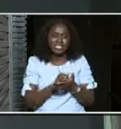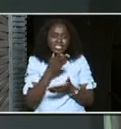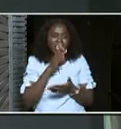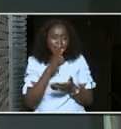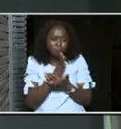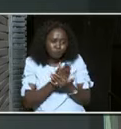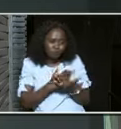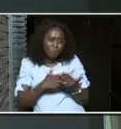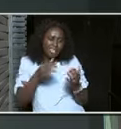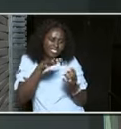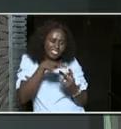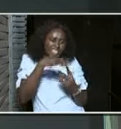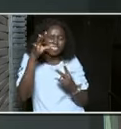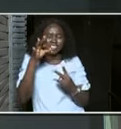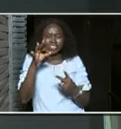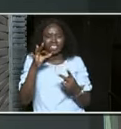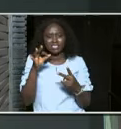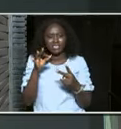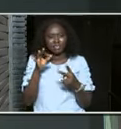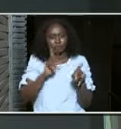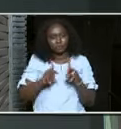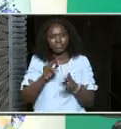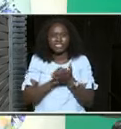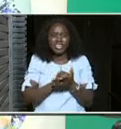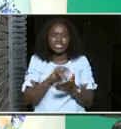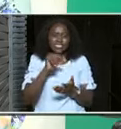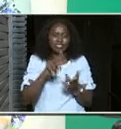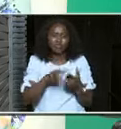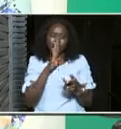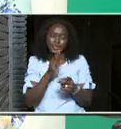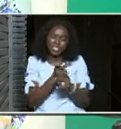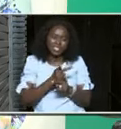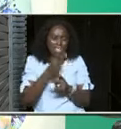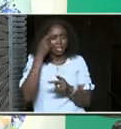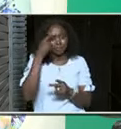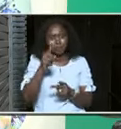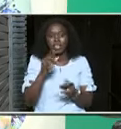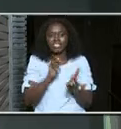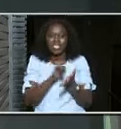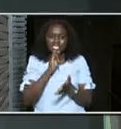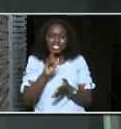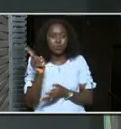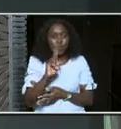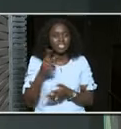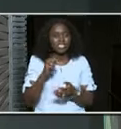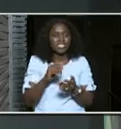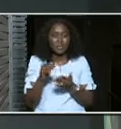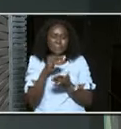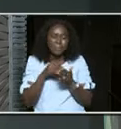selected ones that must be catered for. And that's where the main issue really